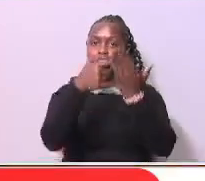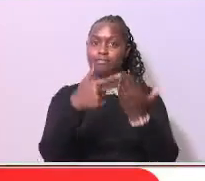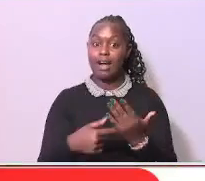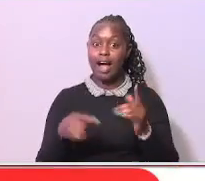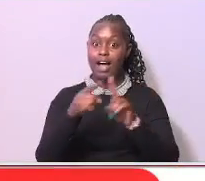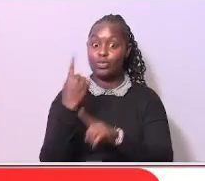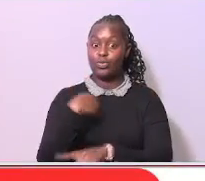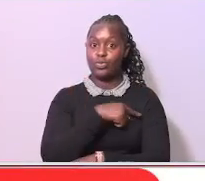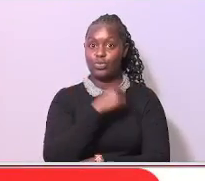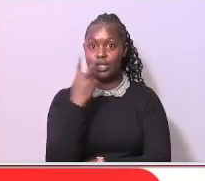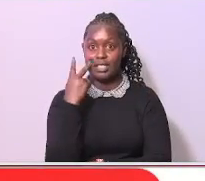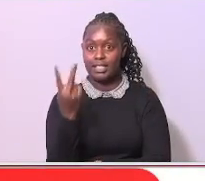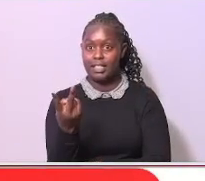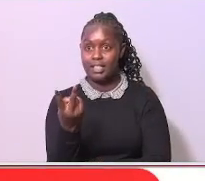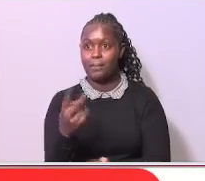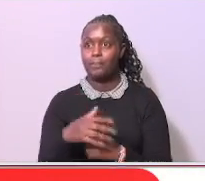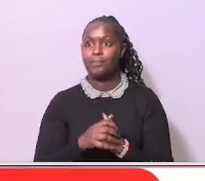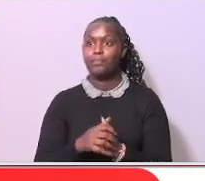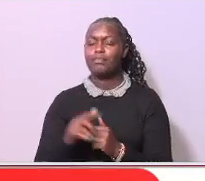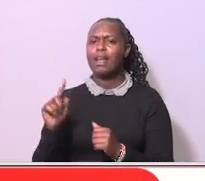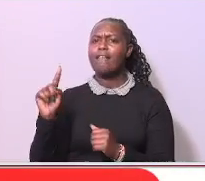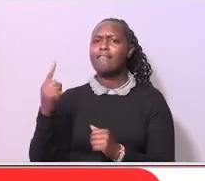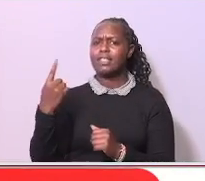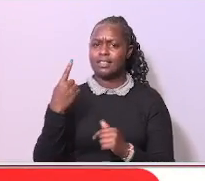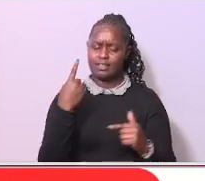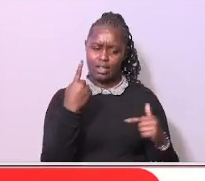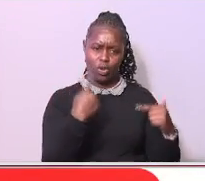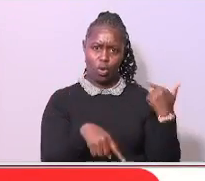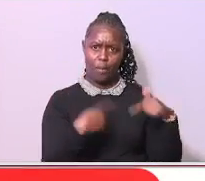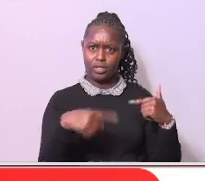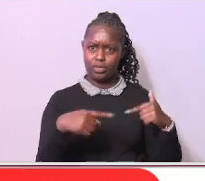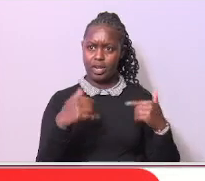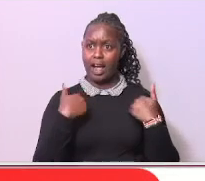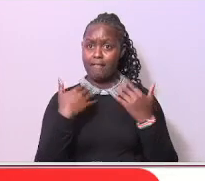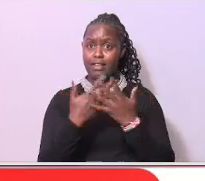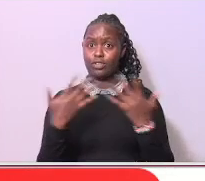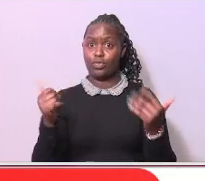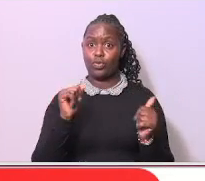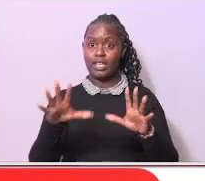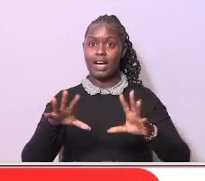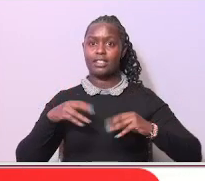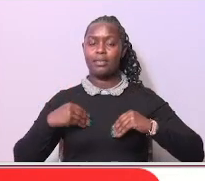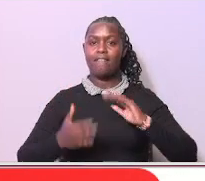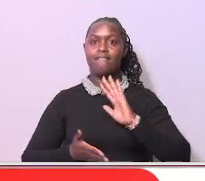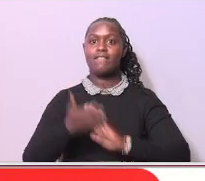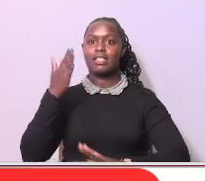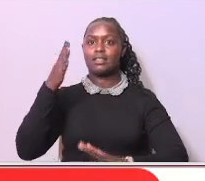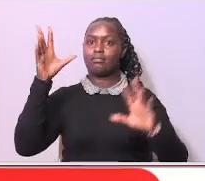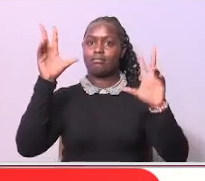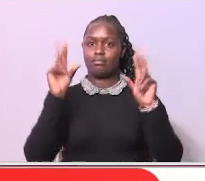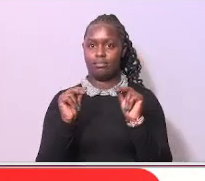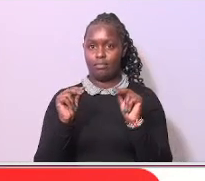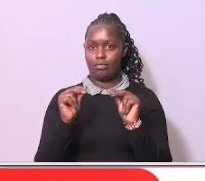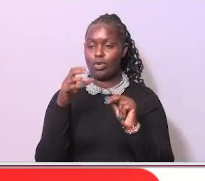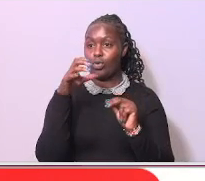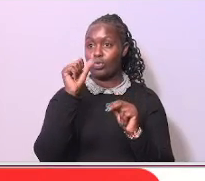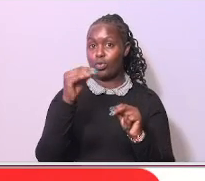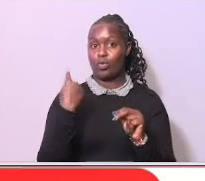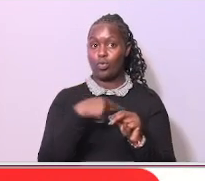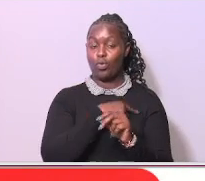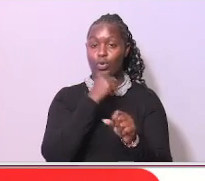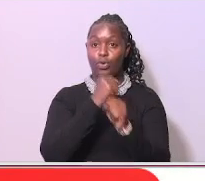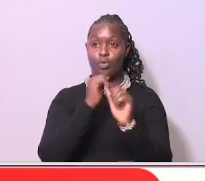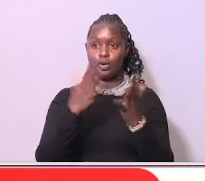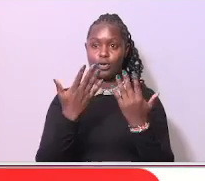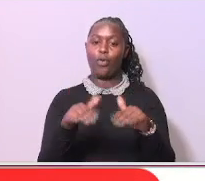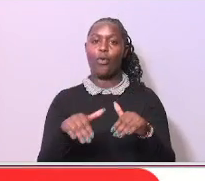tukiona. First of all, when you're in competition, there are certain things you don't accept quickly. So we call it waiting to